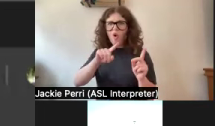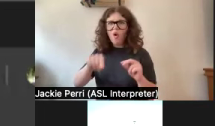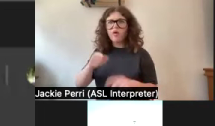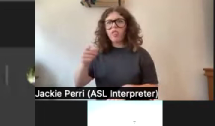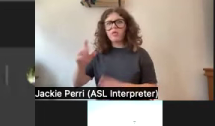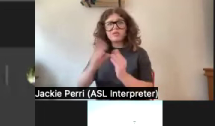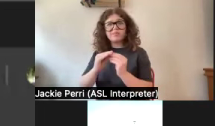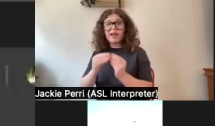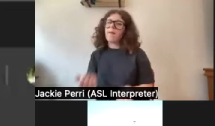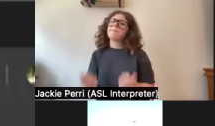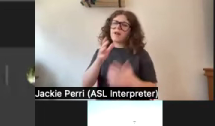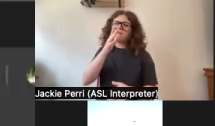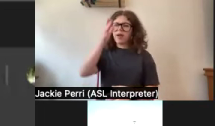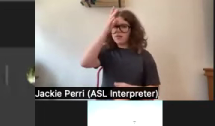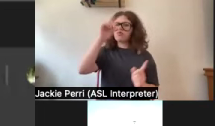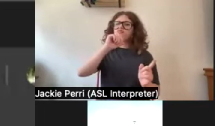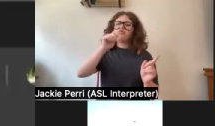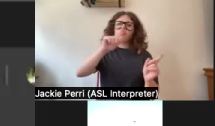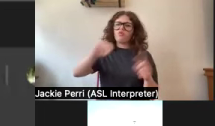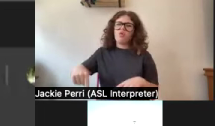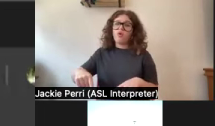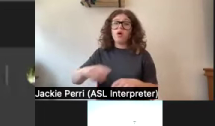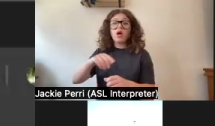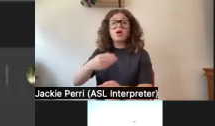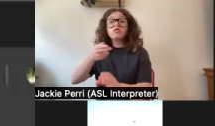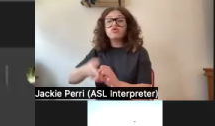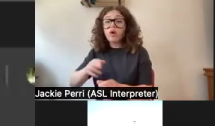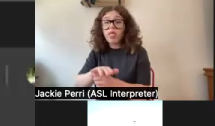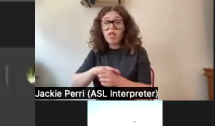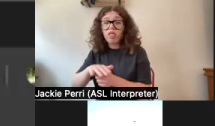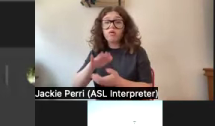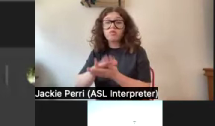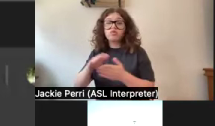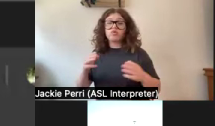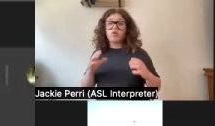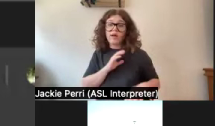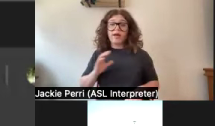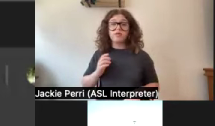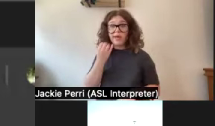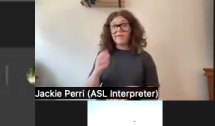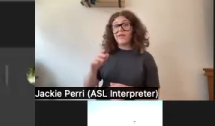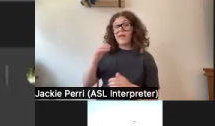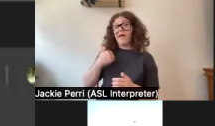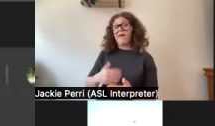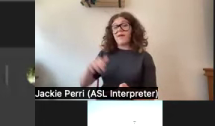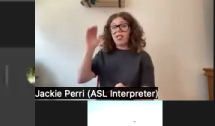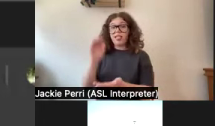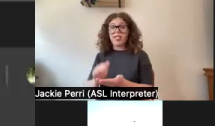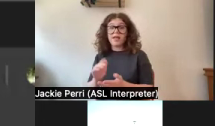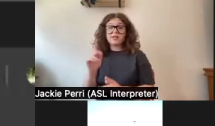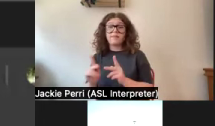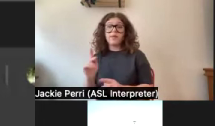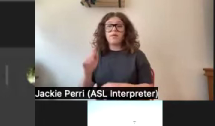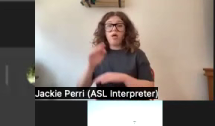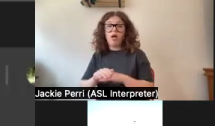don't attend those. Join the local school council. If your local school council has less people on the local school council